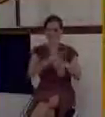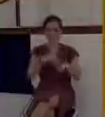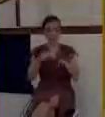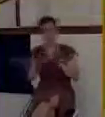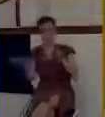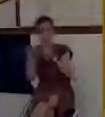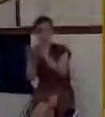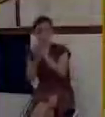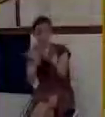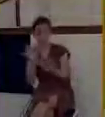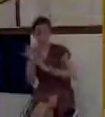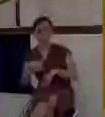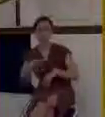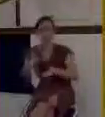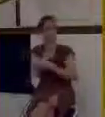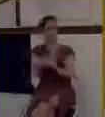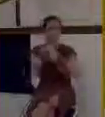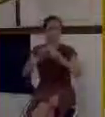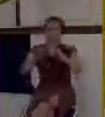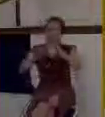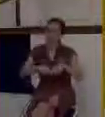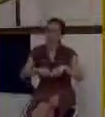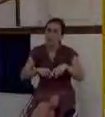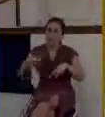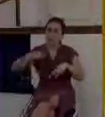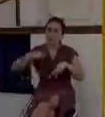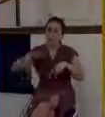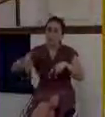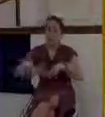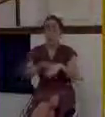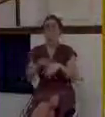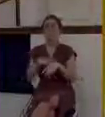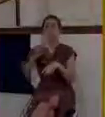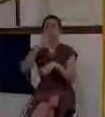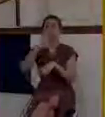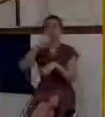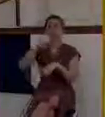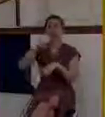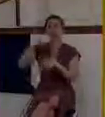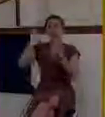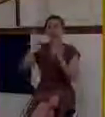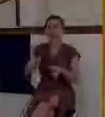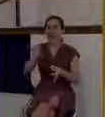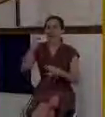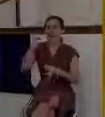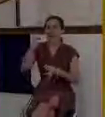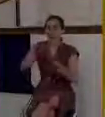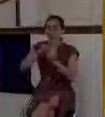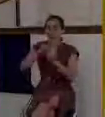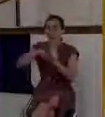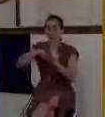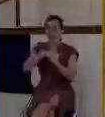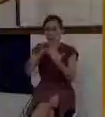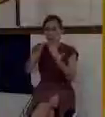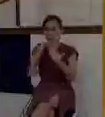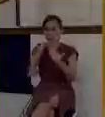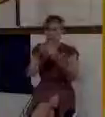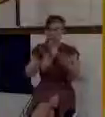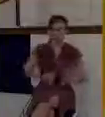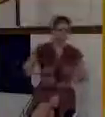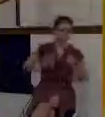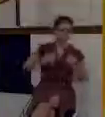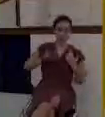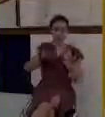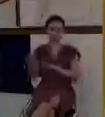is dependent on it. It matters because it'll determine how we face life and death. Knowing that there will be a resurrection, that we will